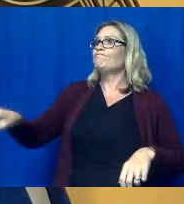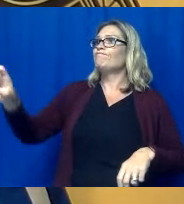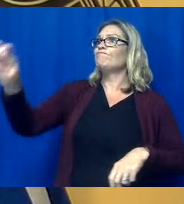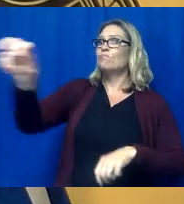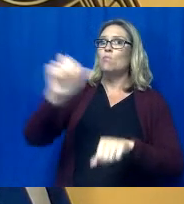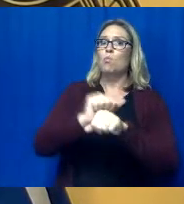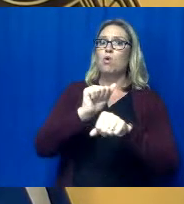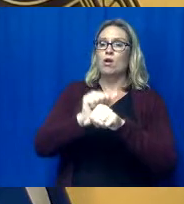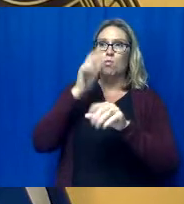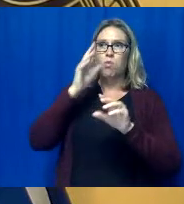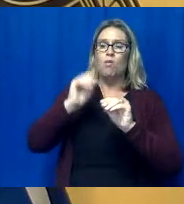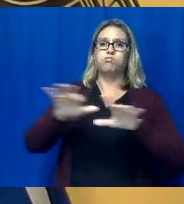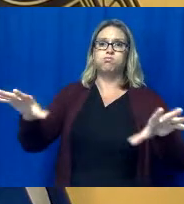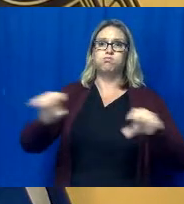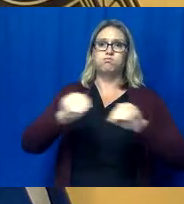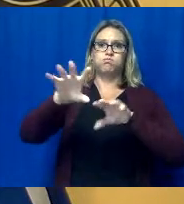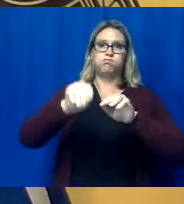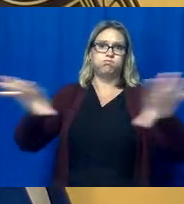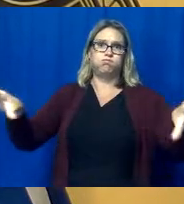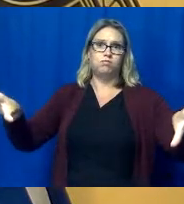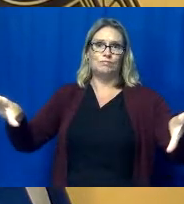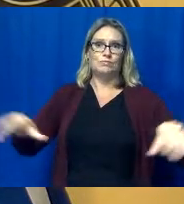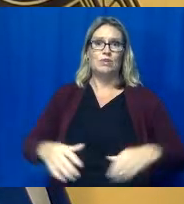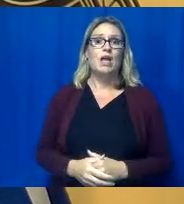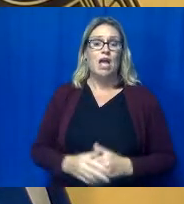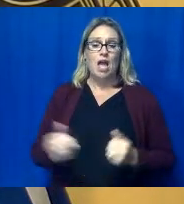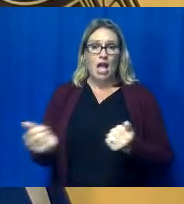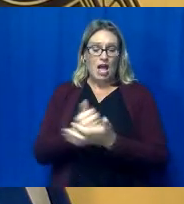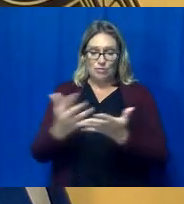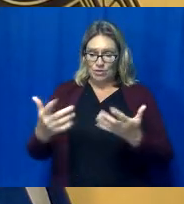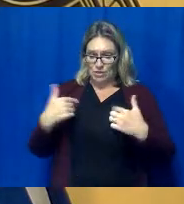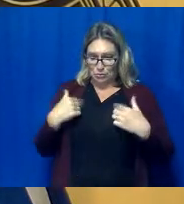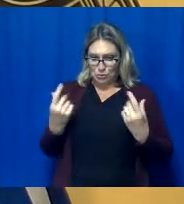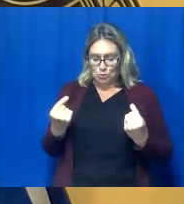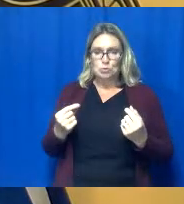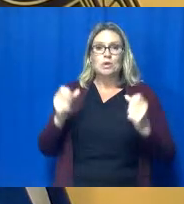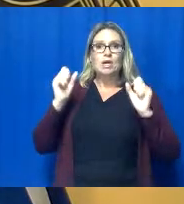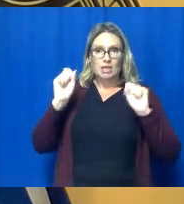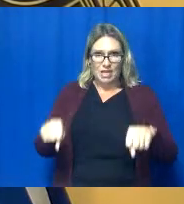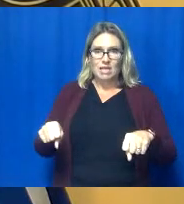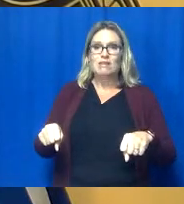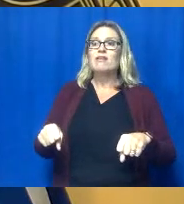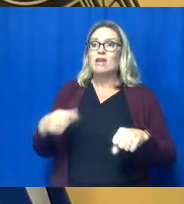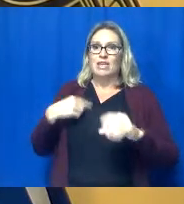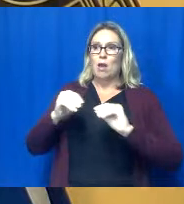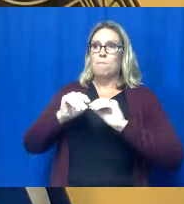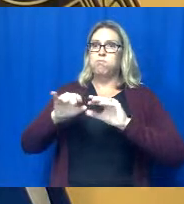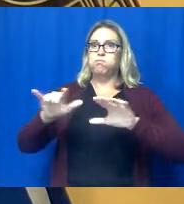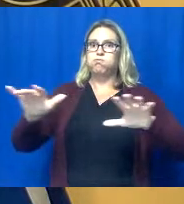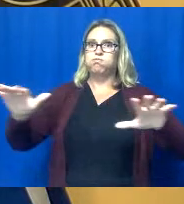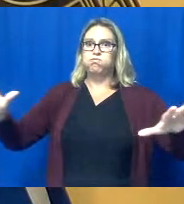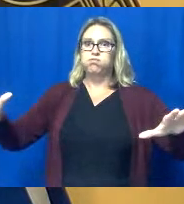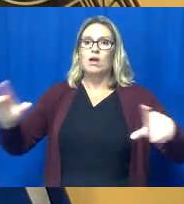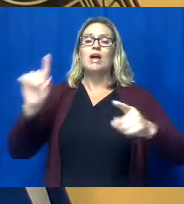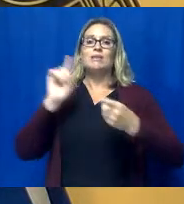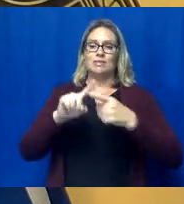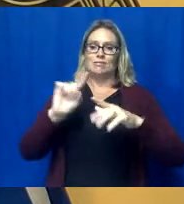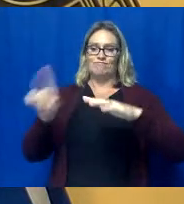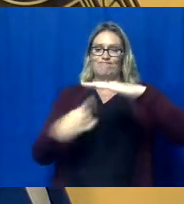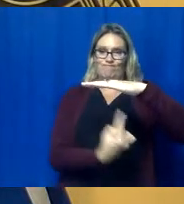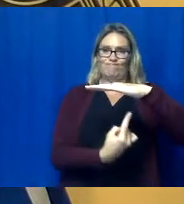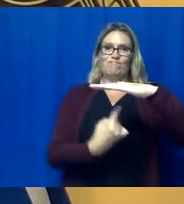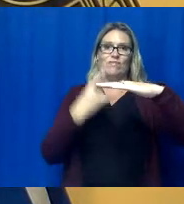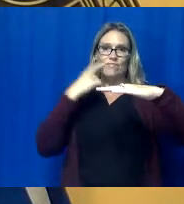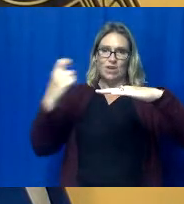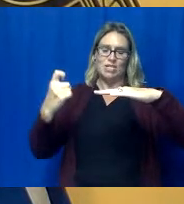And the activities from everyone can and will become exposure sites until they are isolated. You've seen